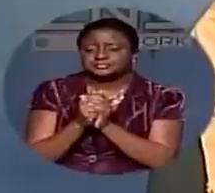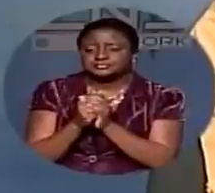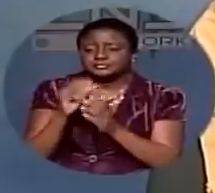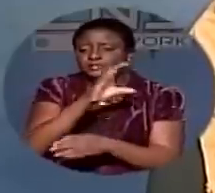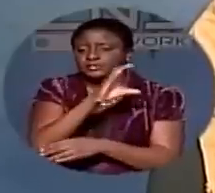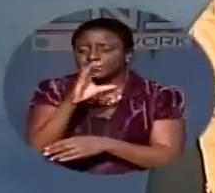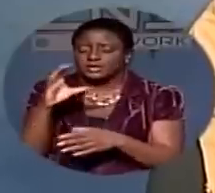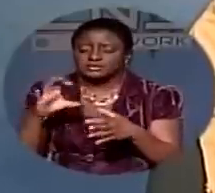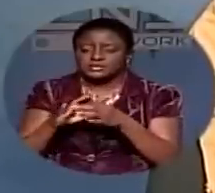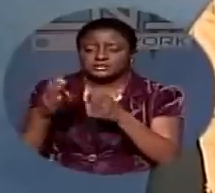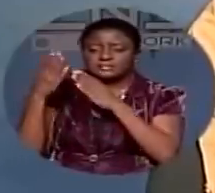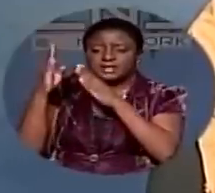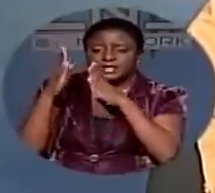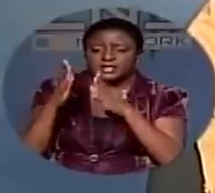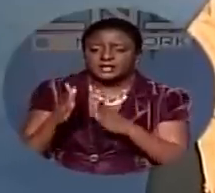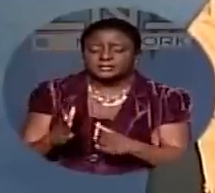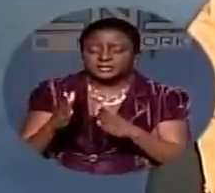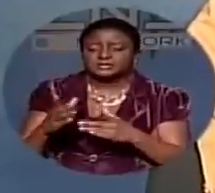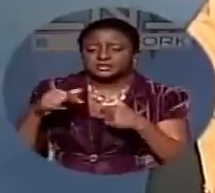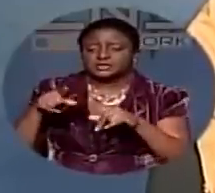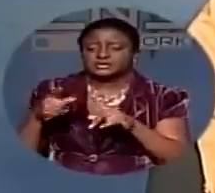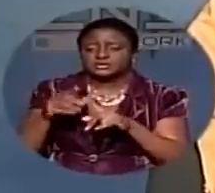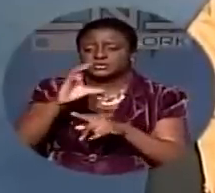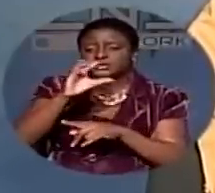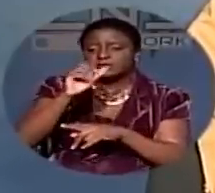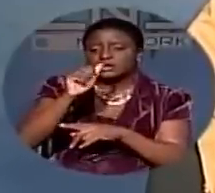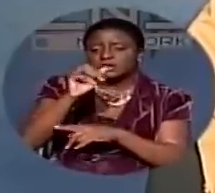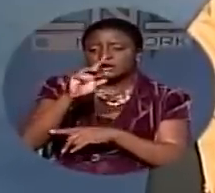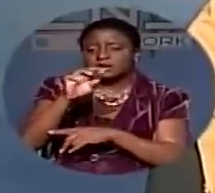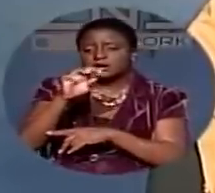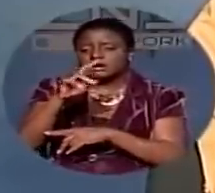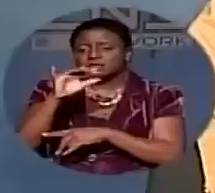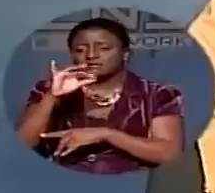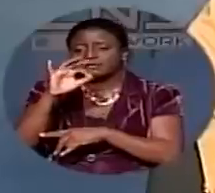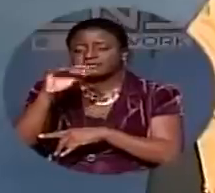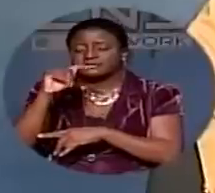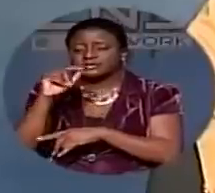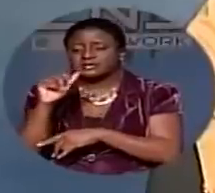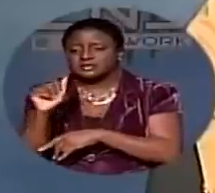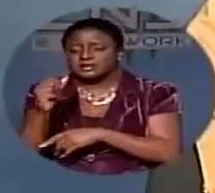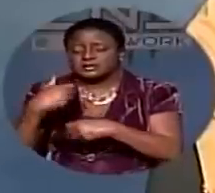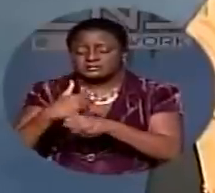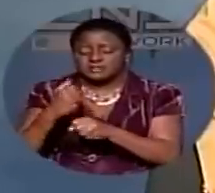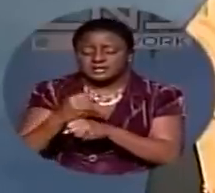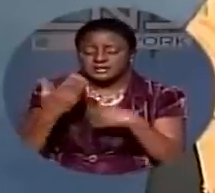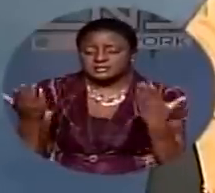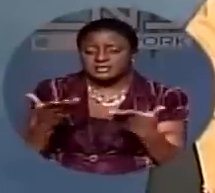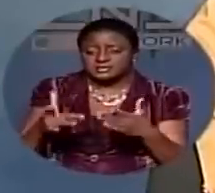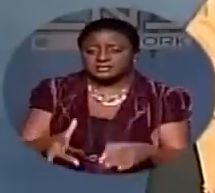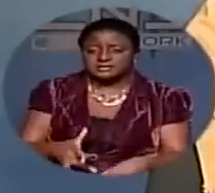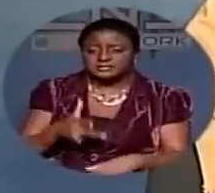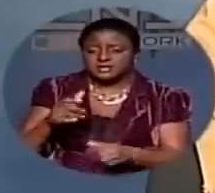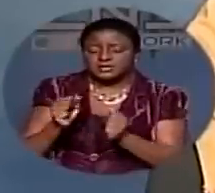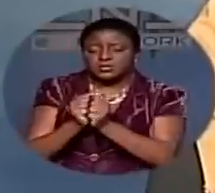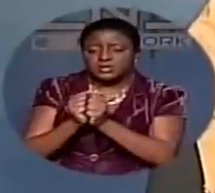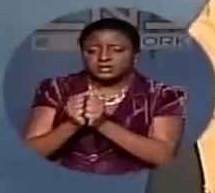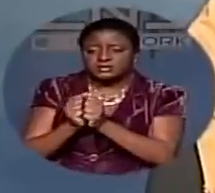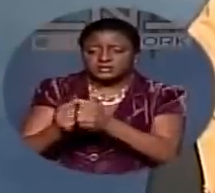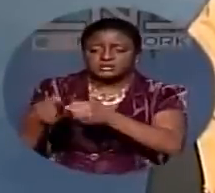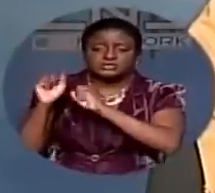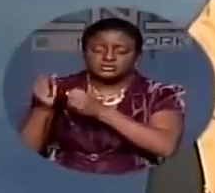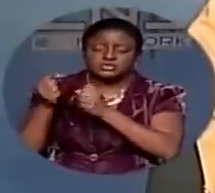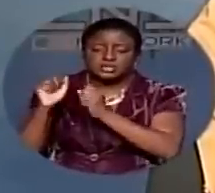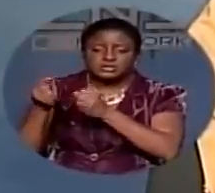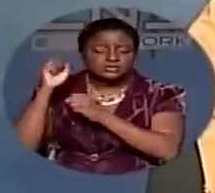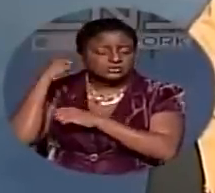Hundreds of Bahamians attending the Carifta Games made their presence felt with the sounds of Junkanoo walking Bermuda's National Track and Field Stadium. During